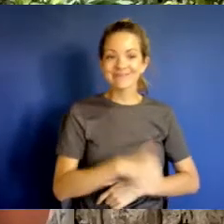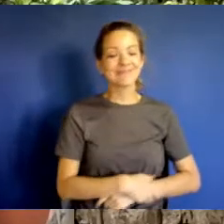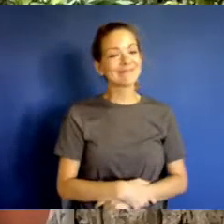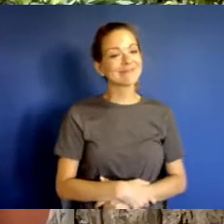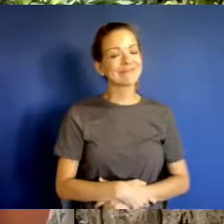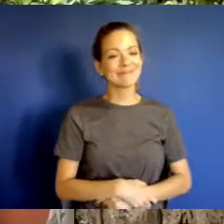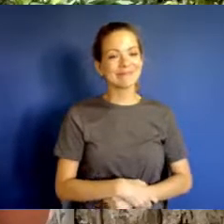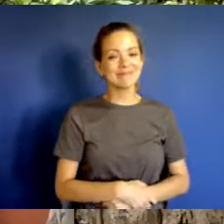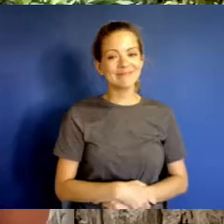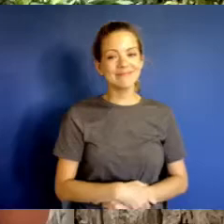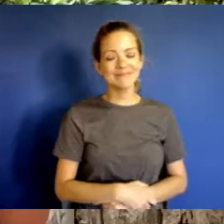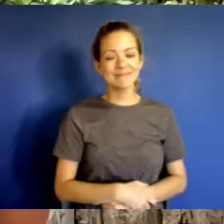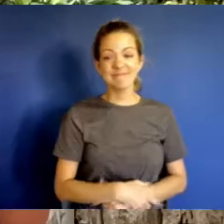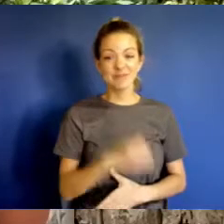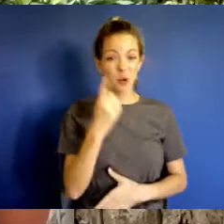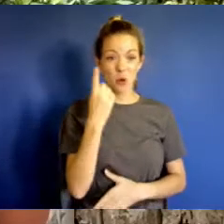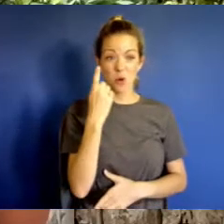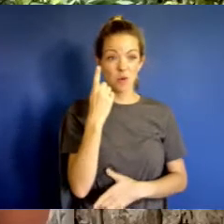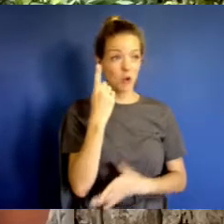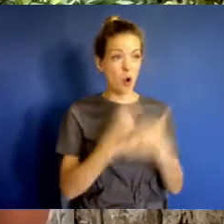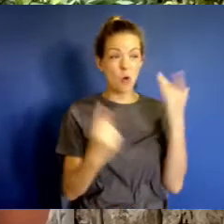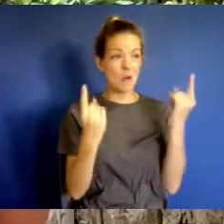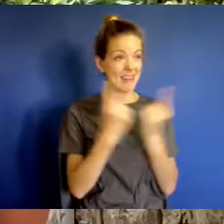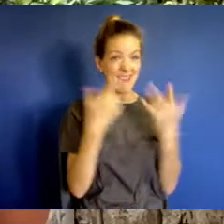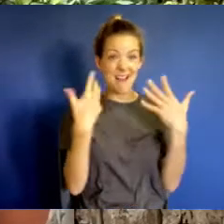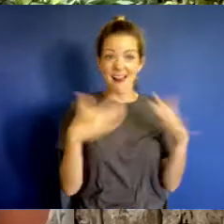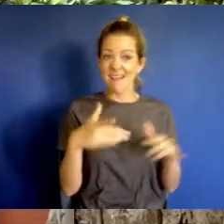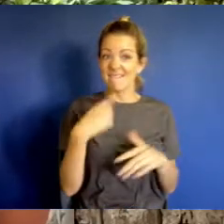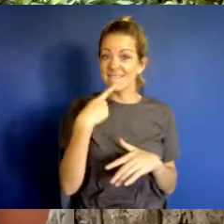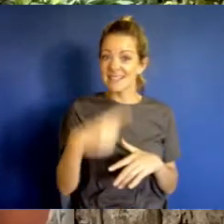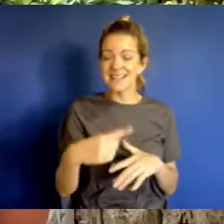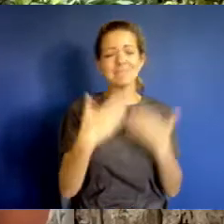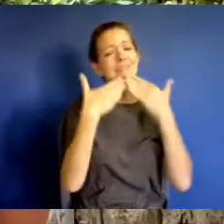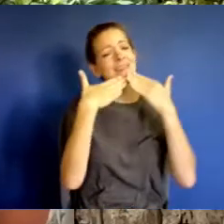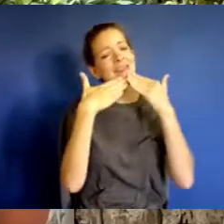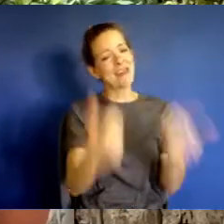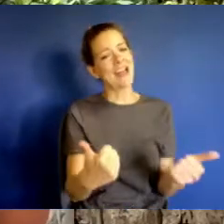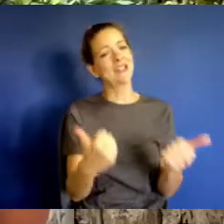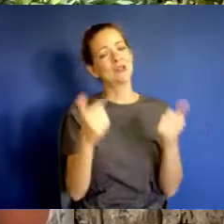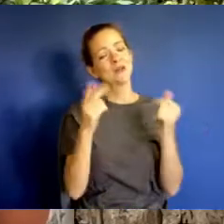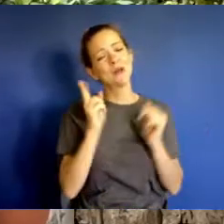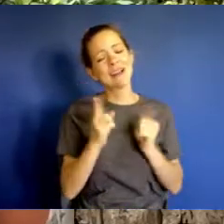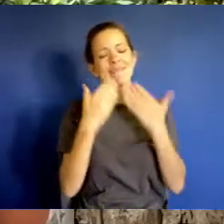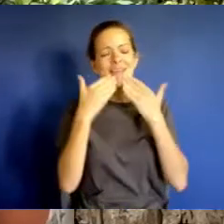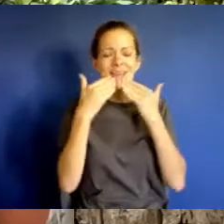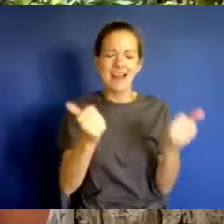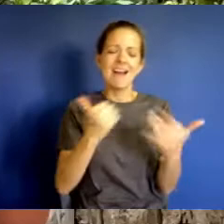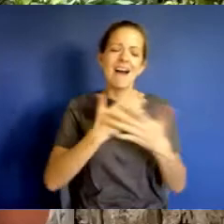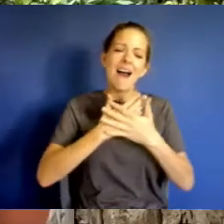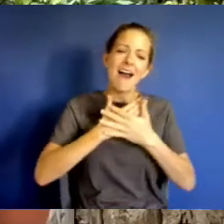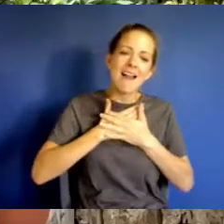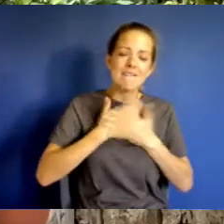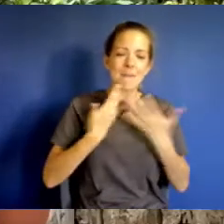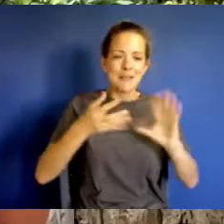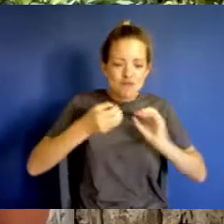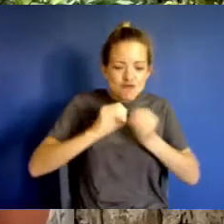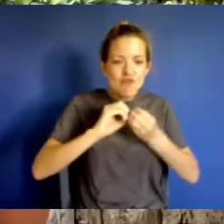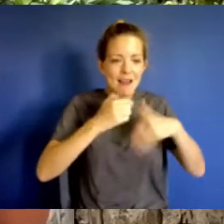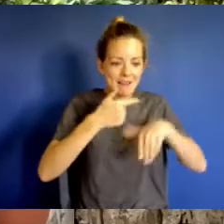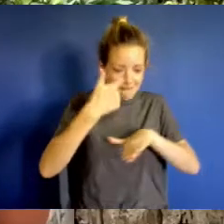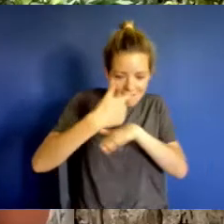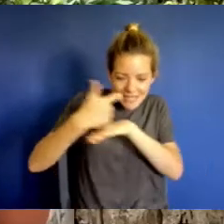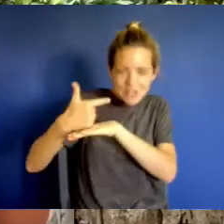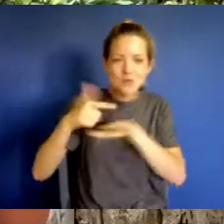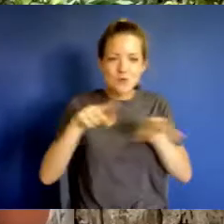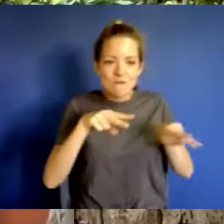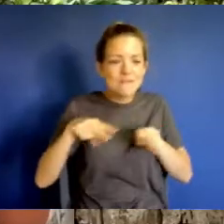So yeah, the only thing for me to say is thank you again. We've absolutely loved making these videos for you. We